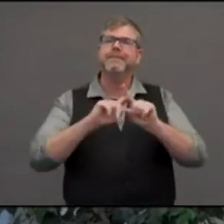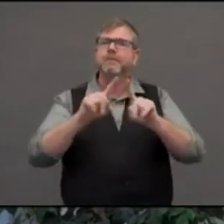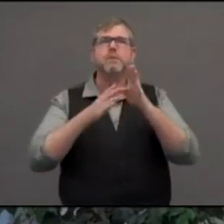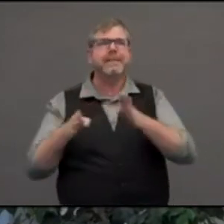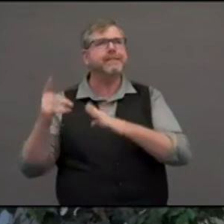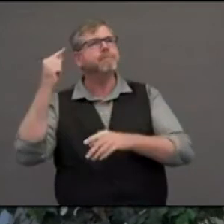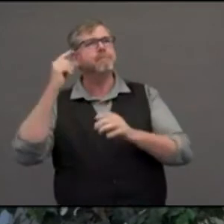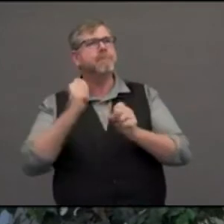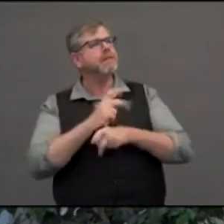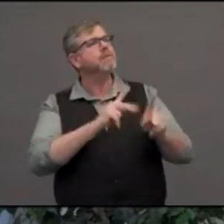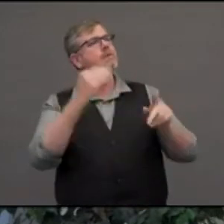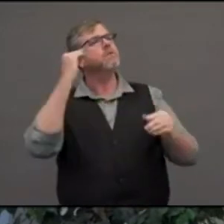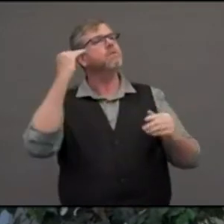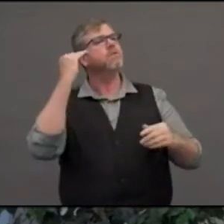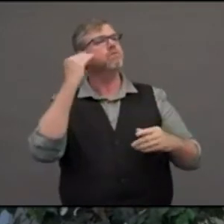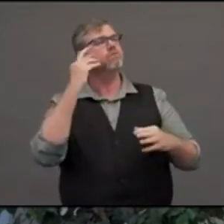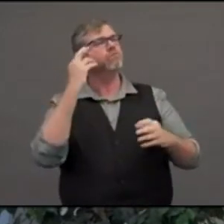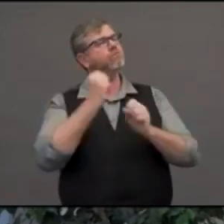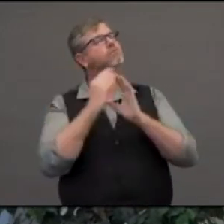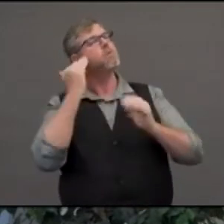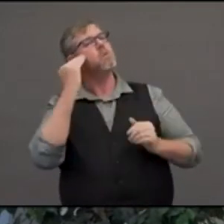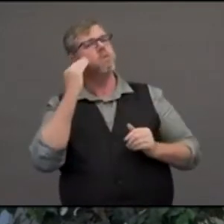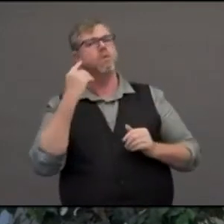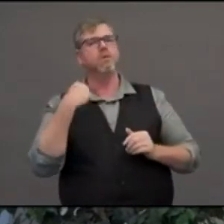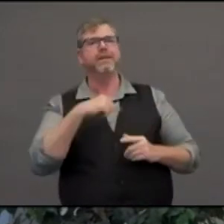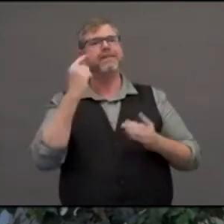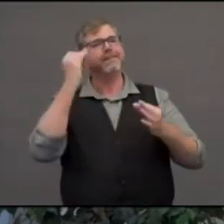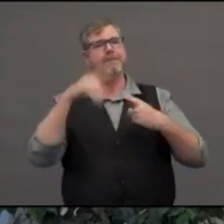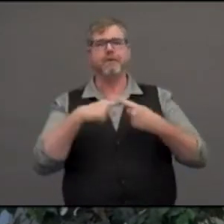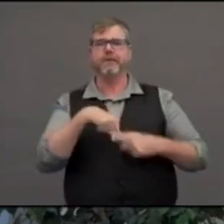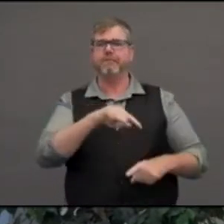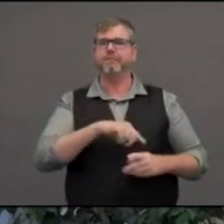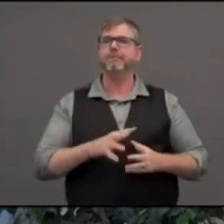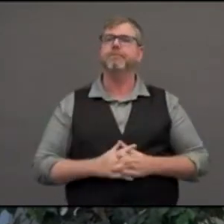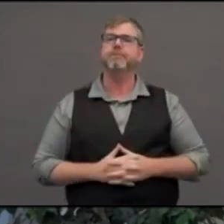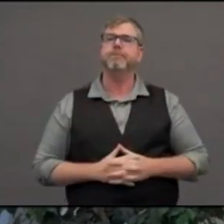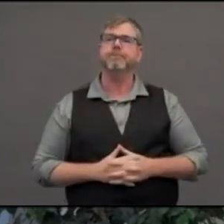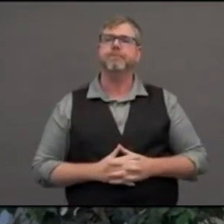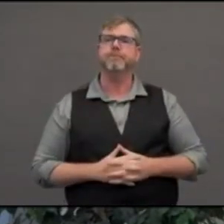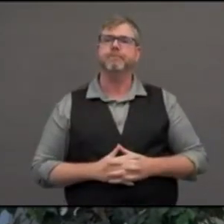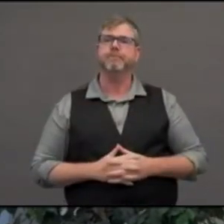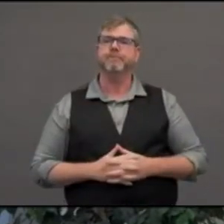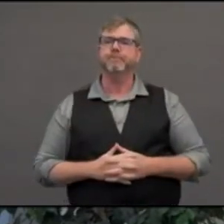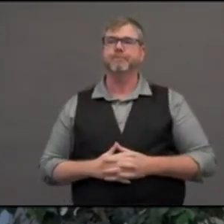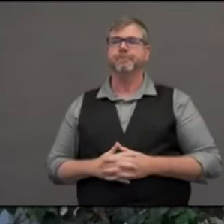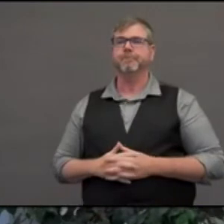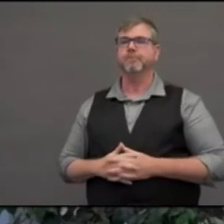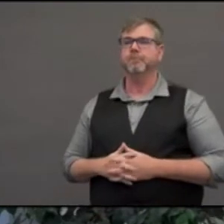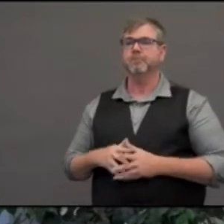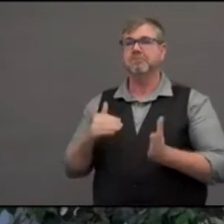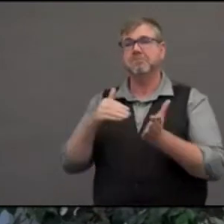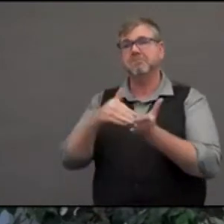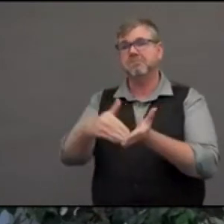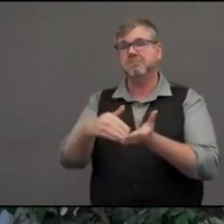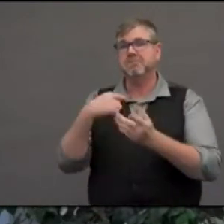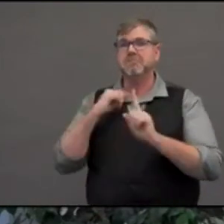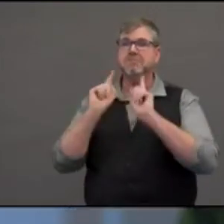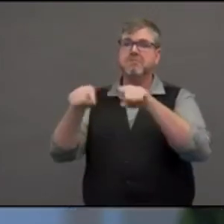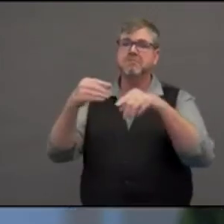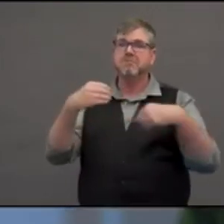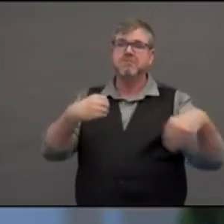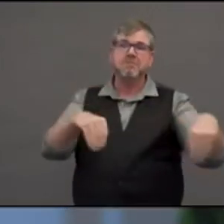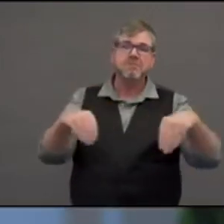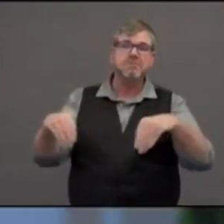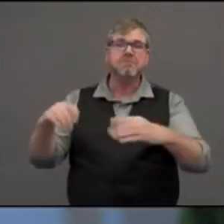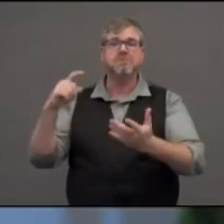You mentioned that the mask. I just wanted to reiterate that. A lot of times I've gone out in the stores and I'm seeing people with their mask below their nose,